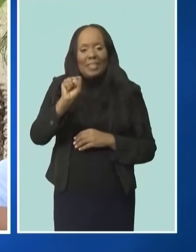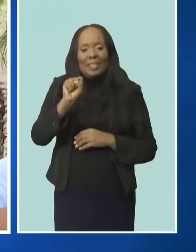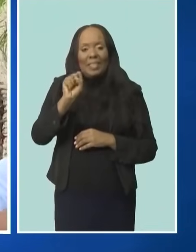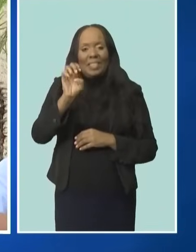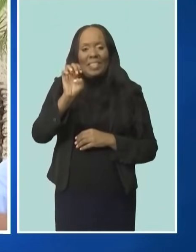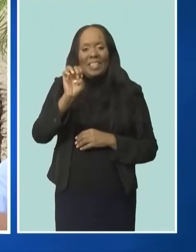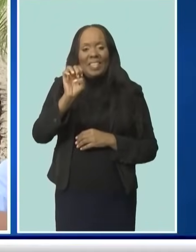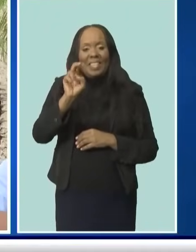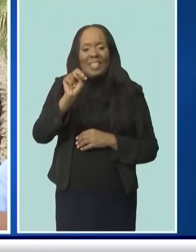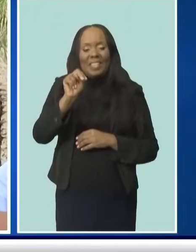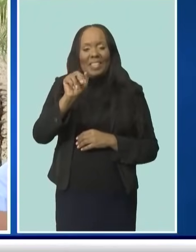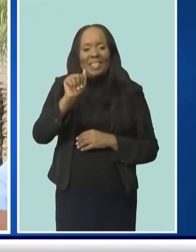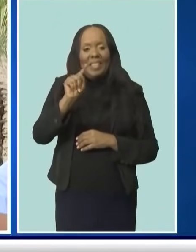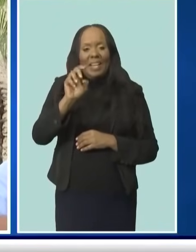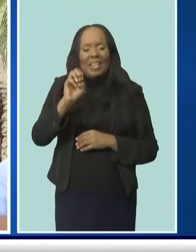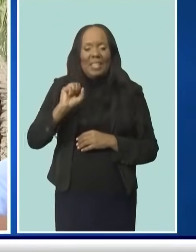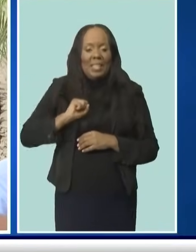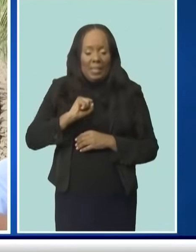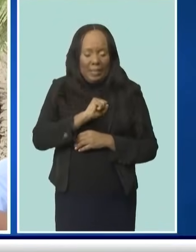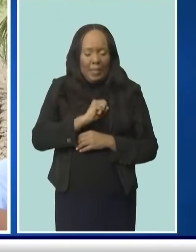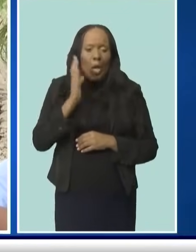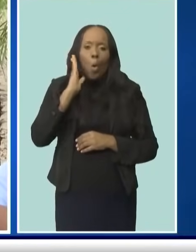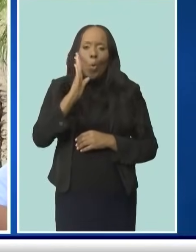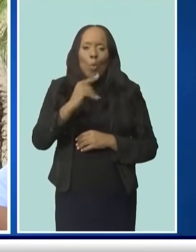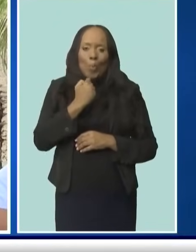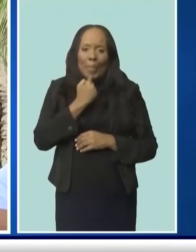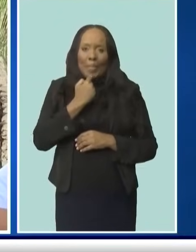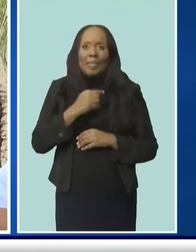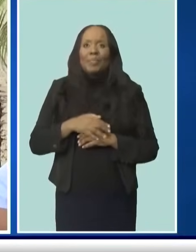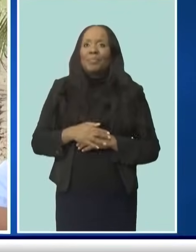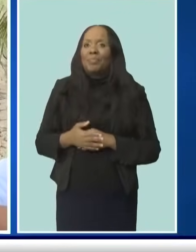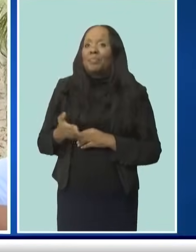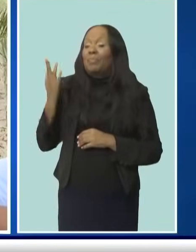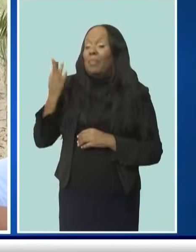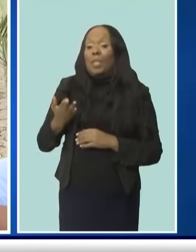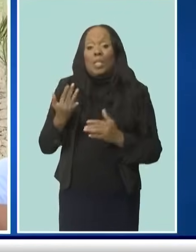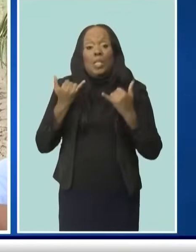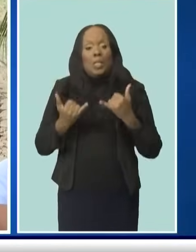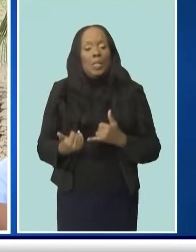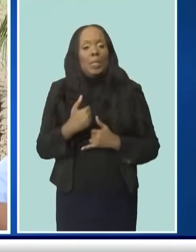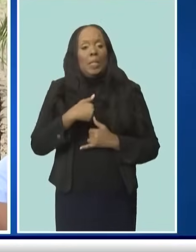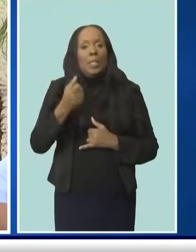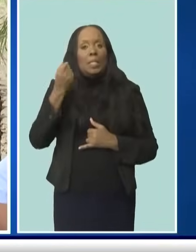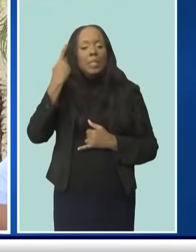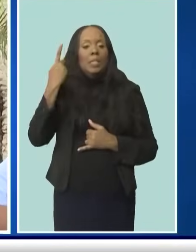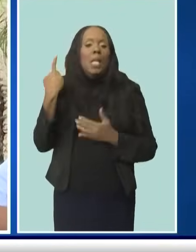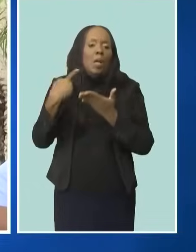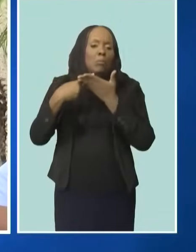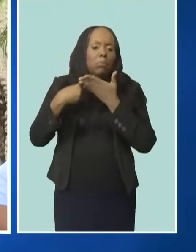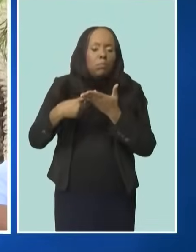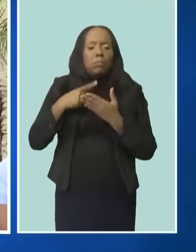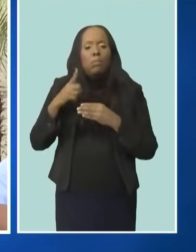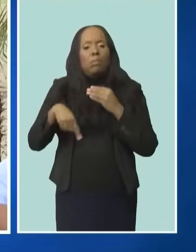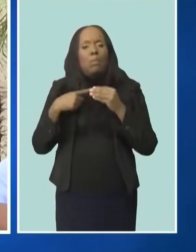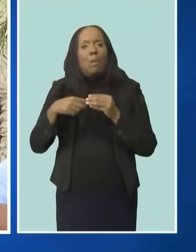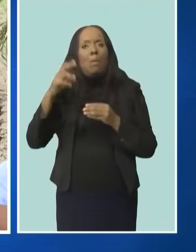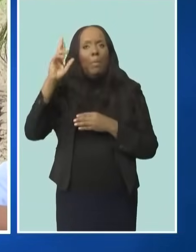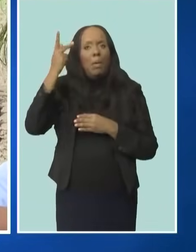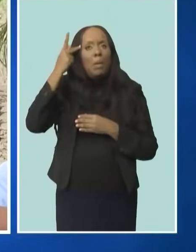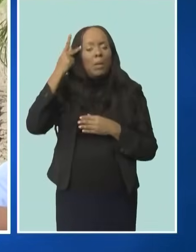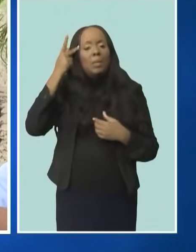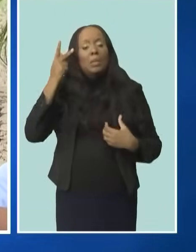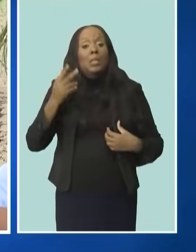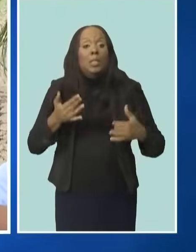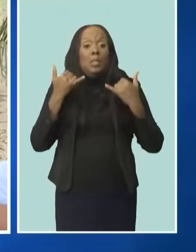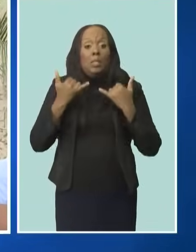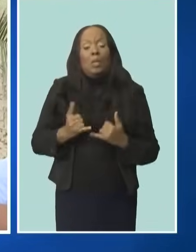to allow for me over the last year to understand the rudiments and the cut and thrust of debates and politics, but now, of course, is really